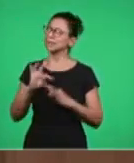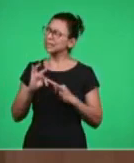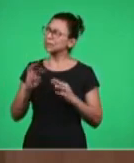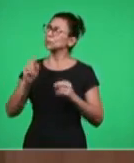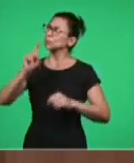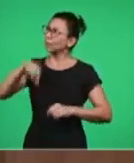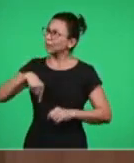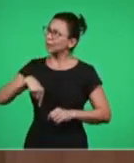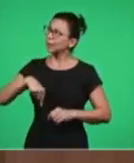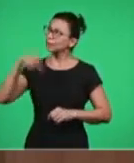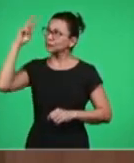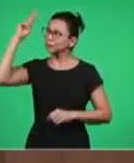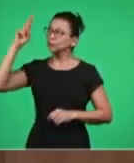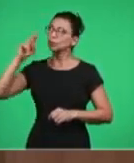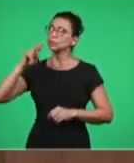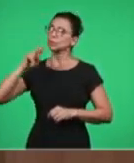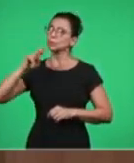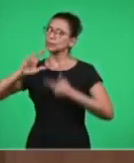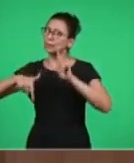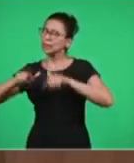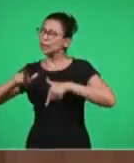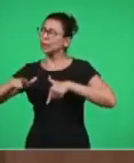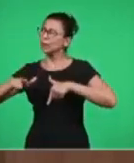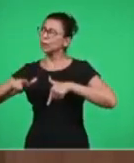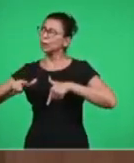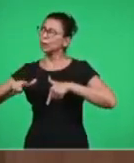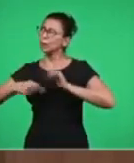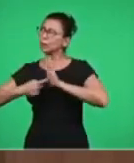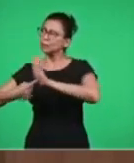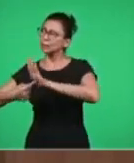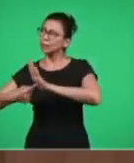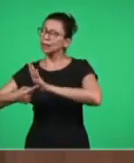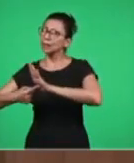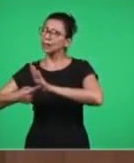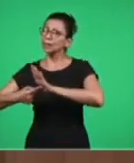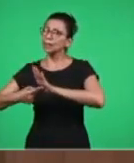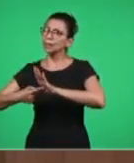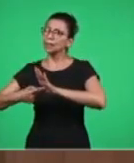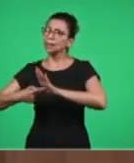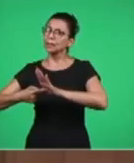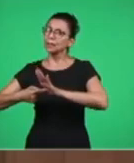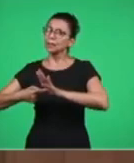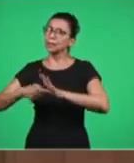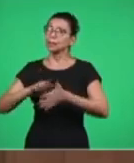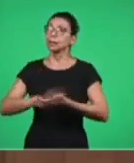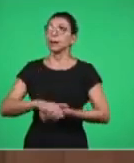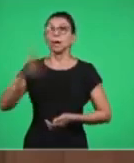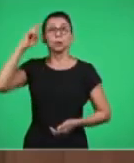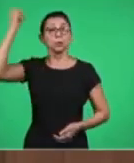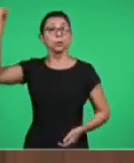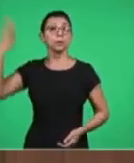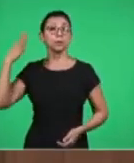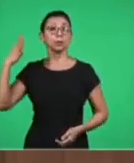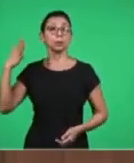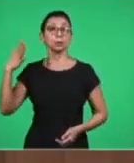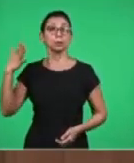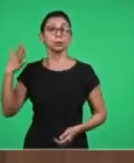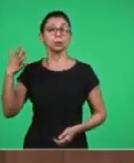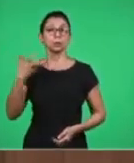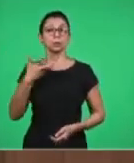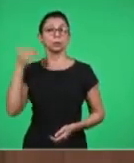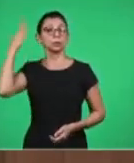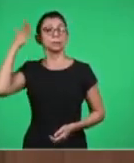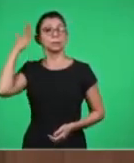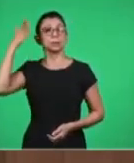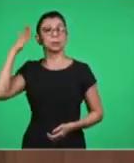is this all that the Lord has for Israel? And all of a sudden, we return. The Lord said, we have a message for the